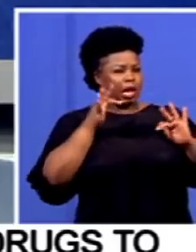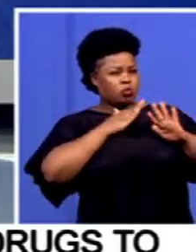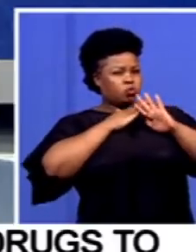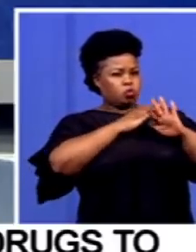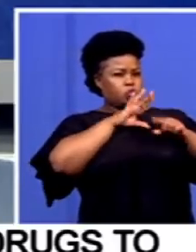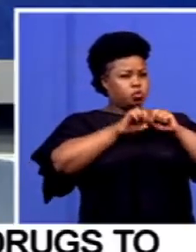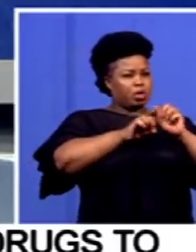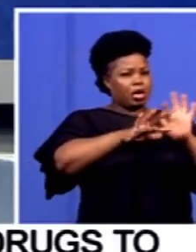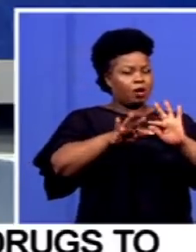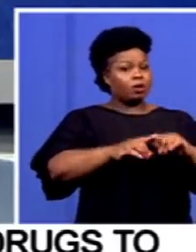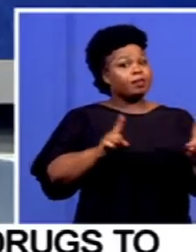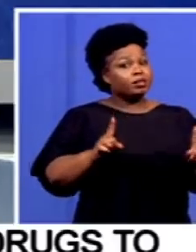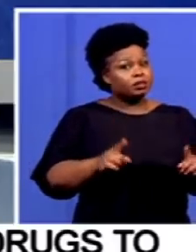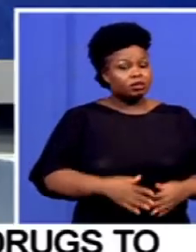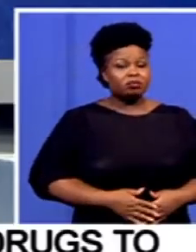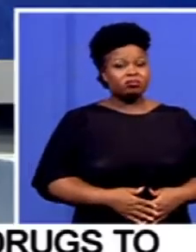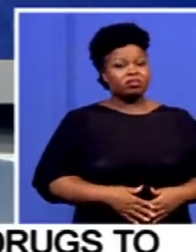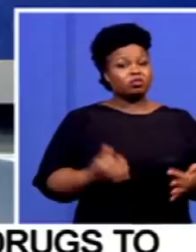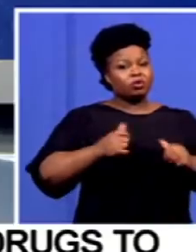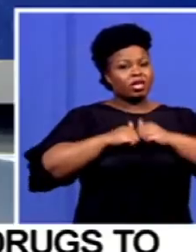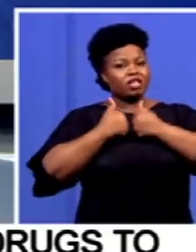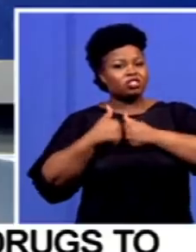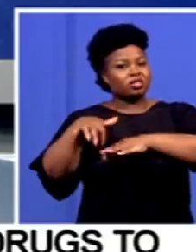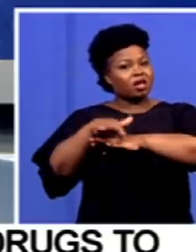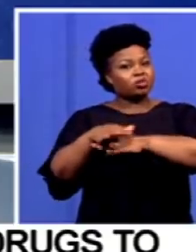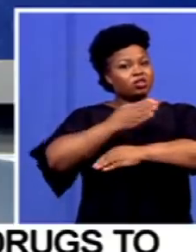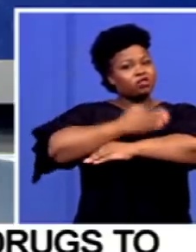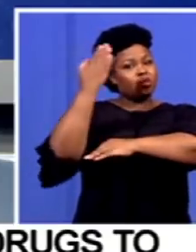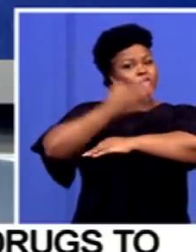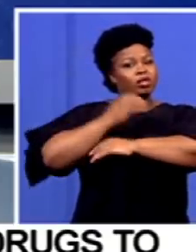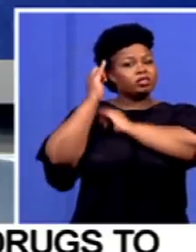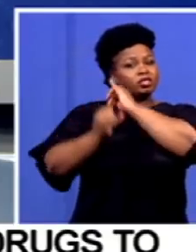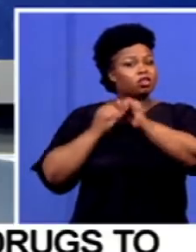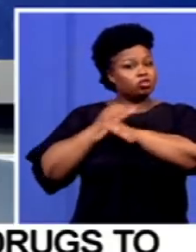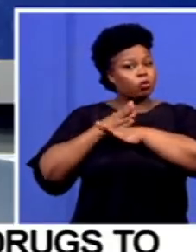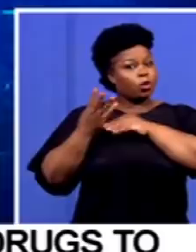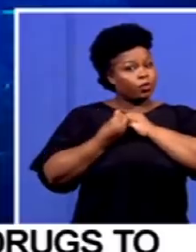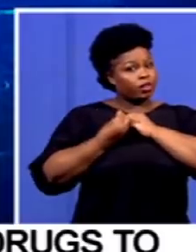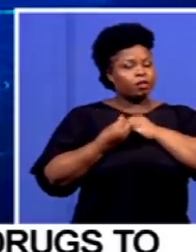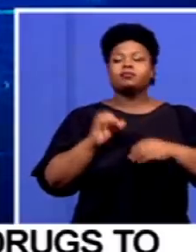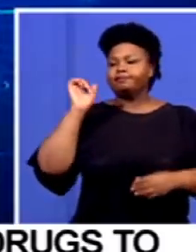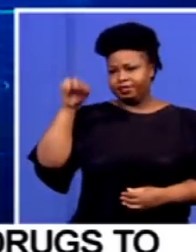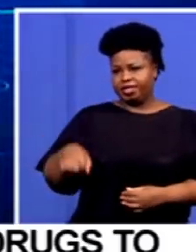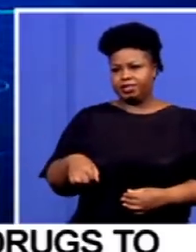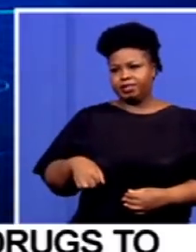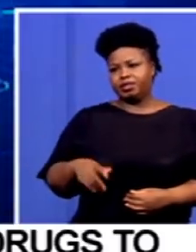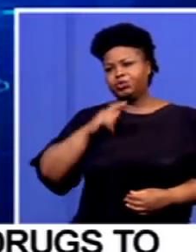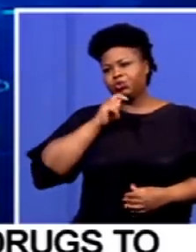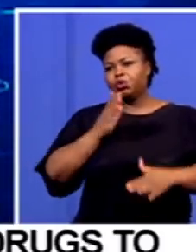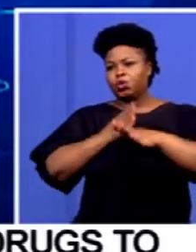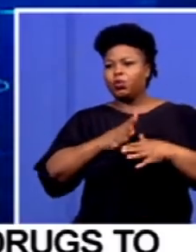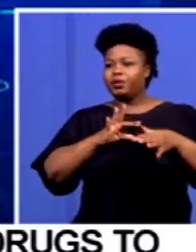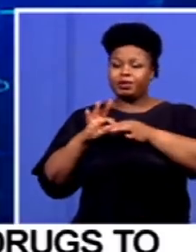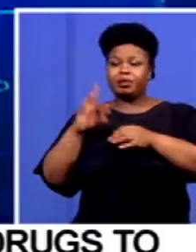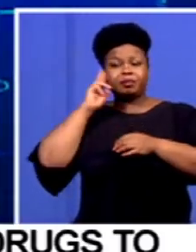this, but are you going to work with agencies outside of our borders? No, very much so. We're working very closely. Remember, we are